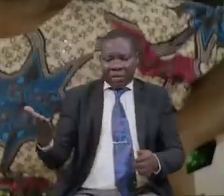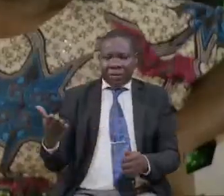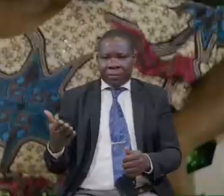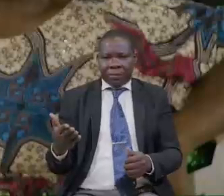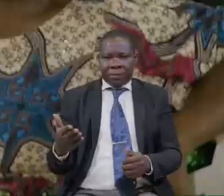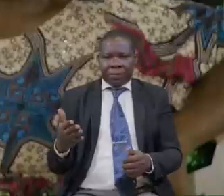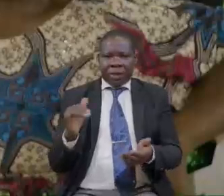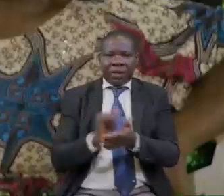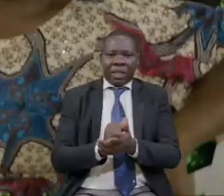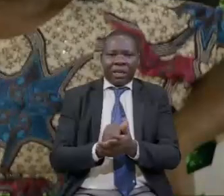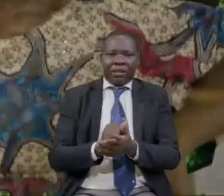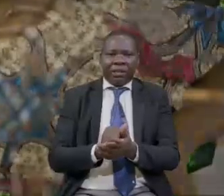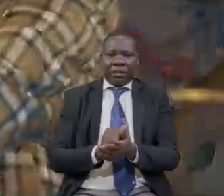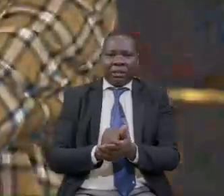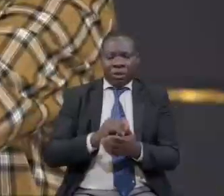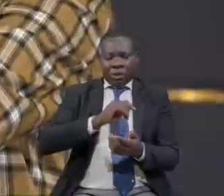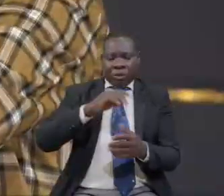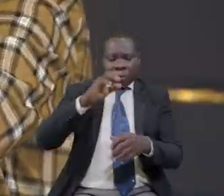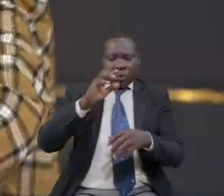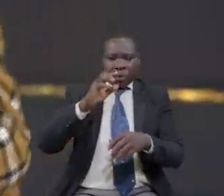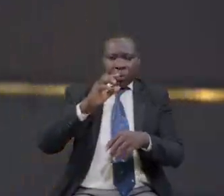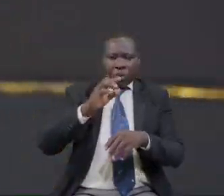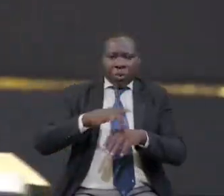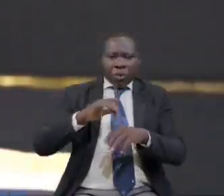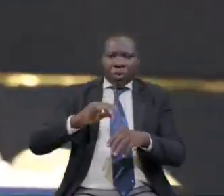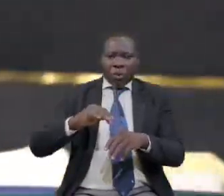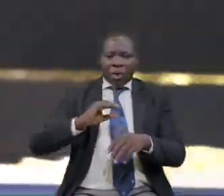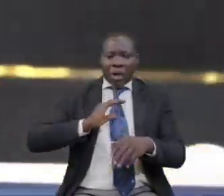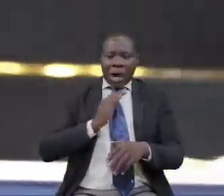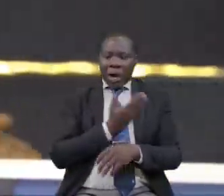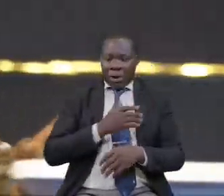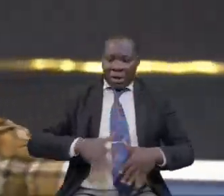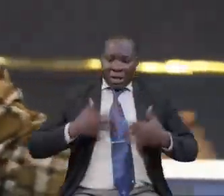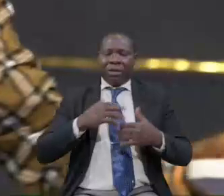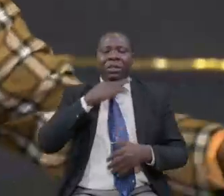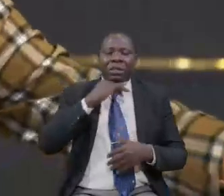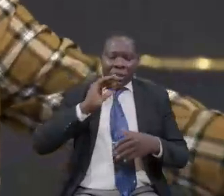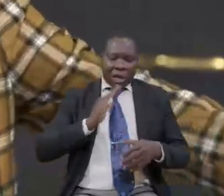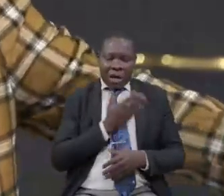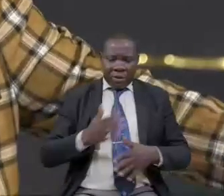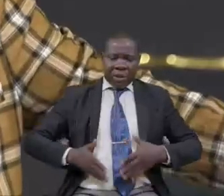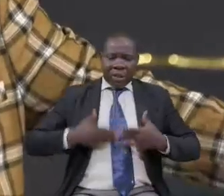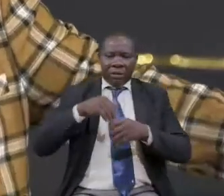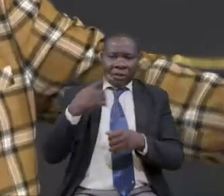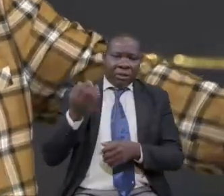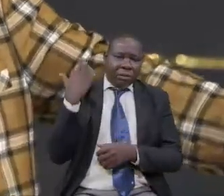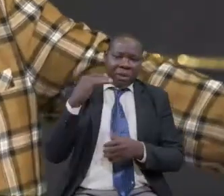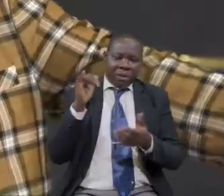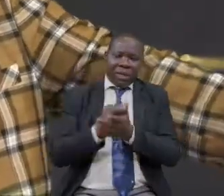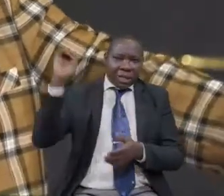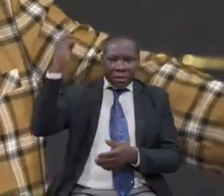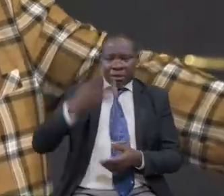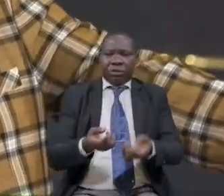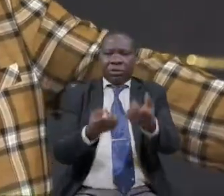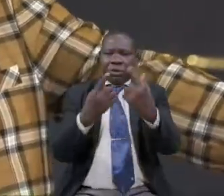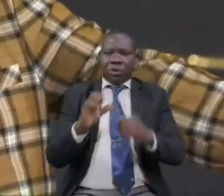touched our lives, that changed our lives in the past, that grace comes. And if